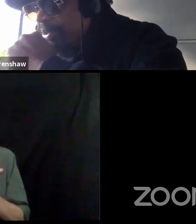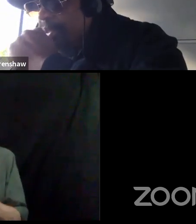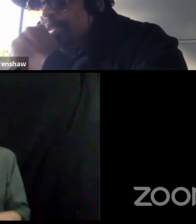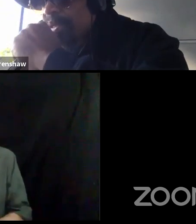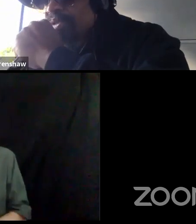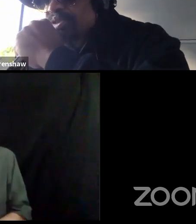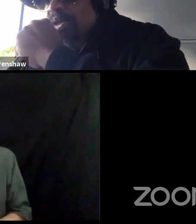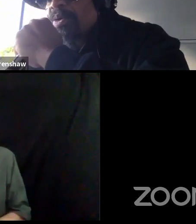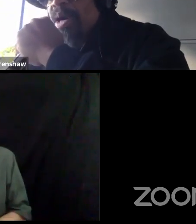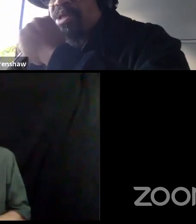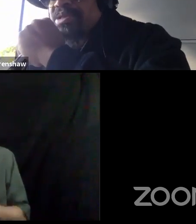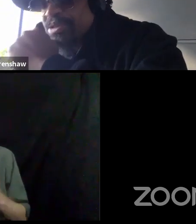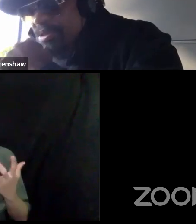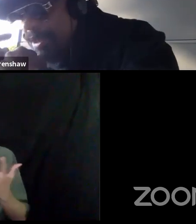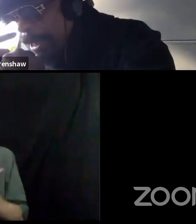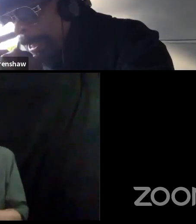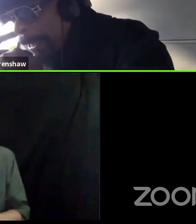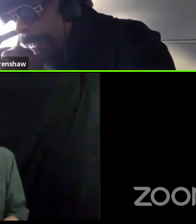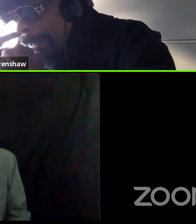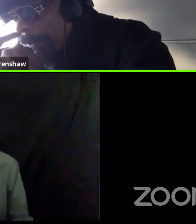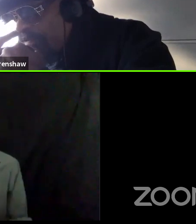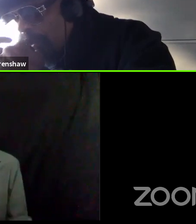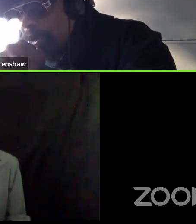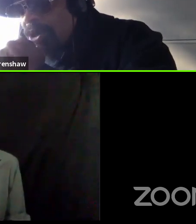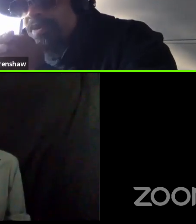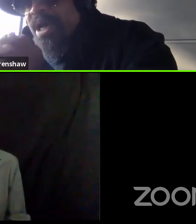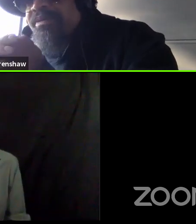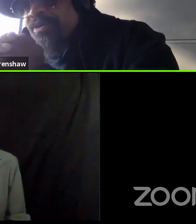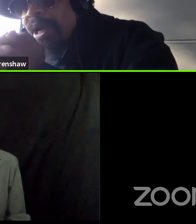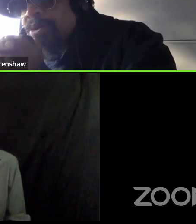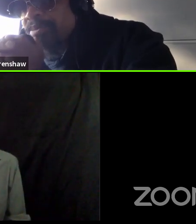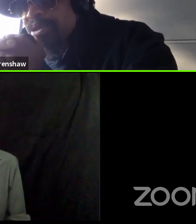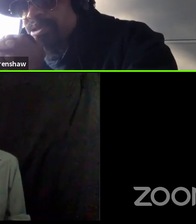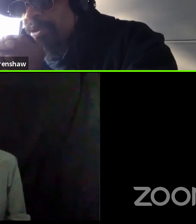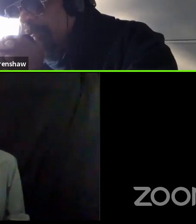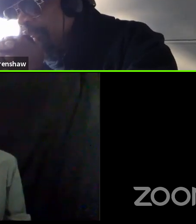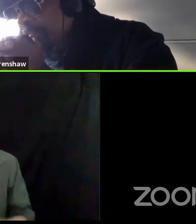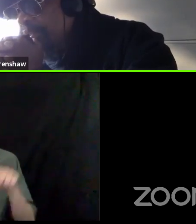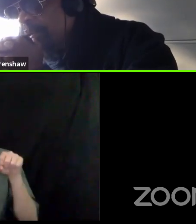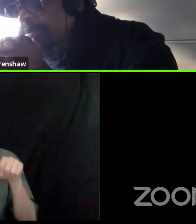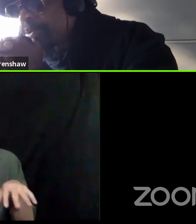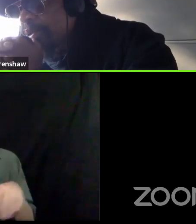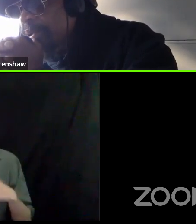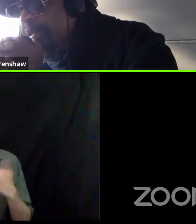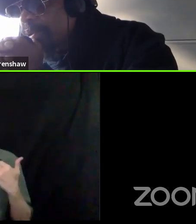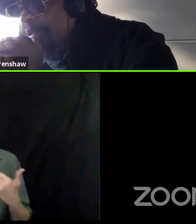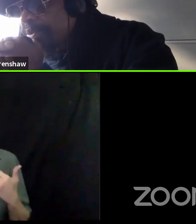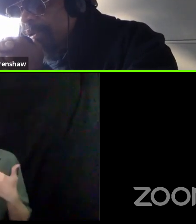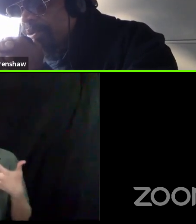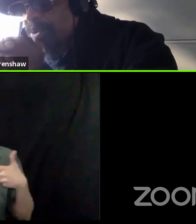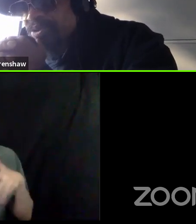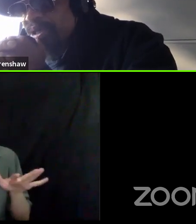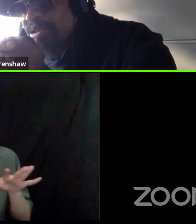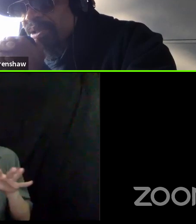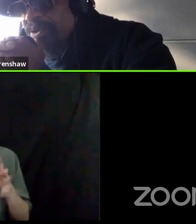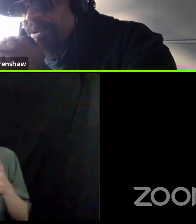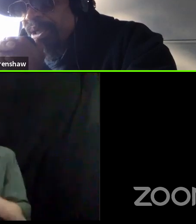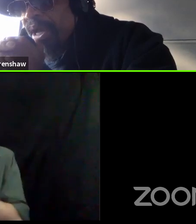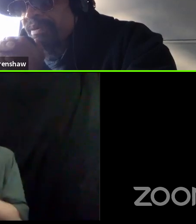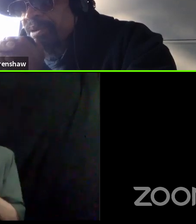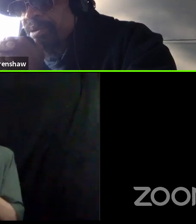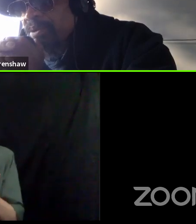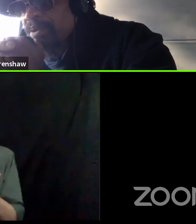yeah. I'm gonna just forego that for now, because I don't wanna slow up the real talk that